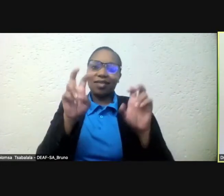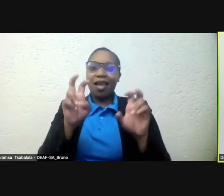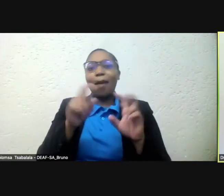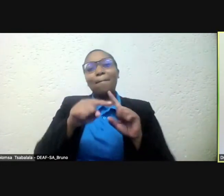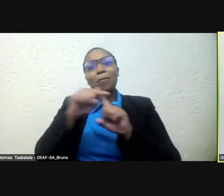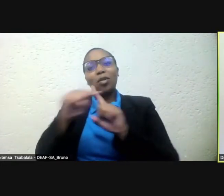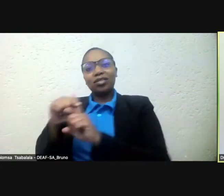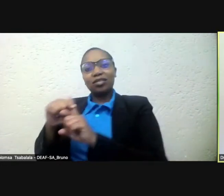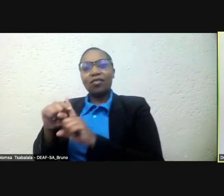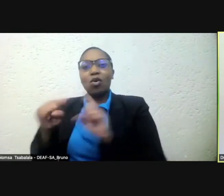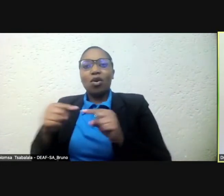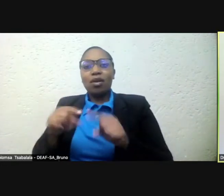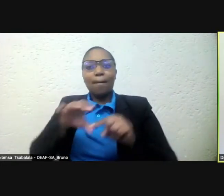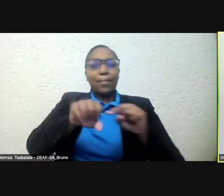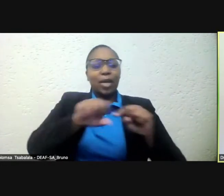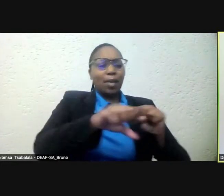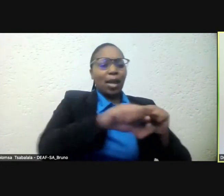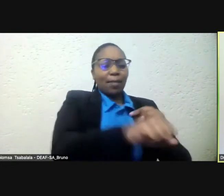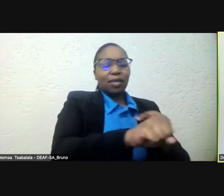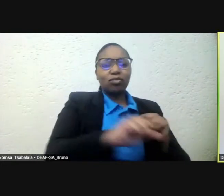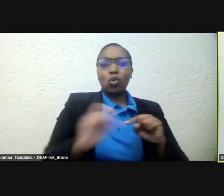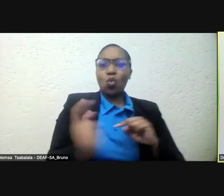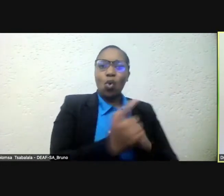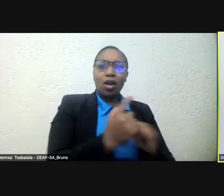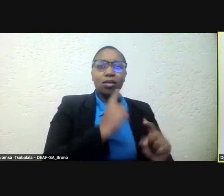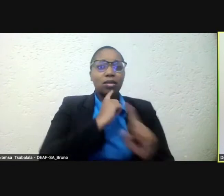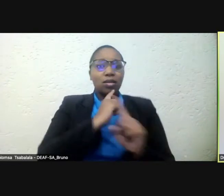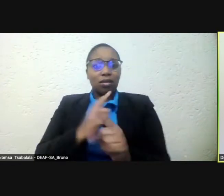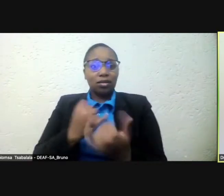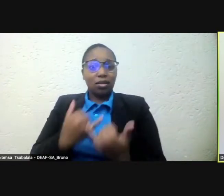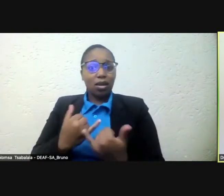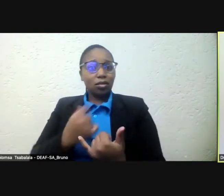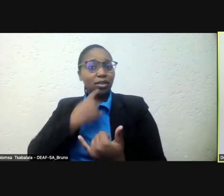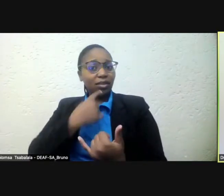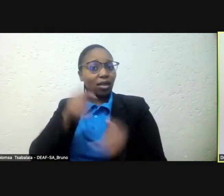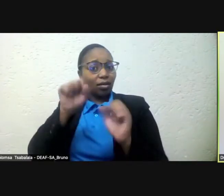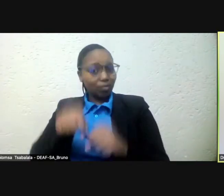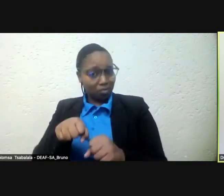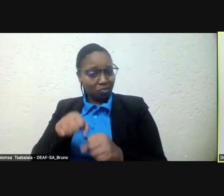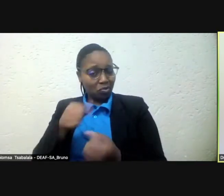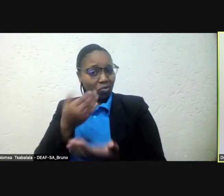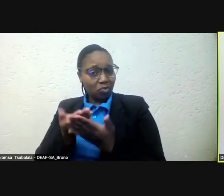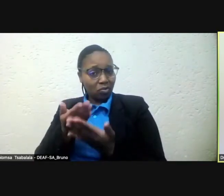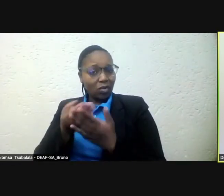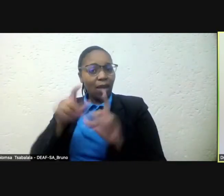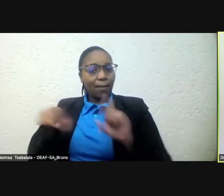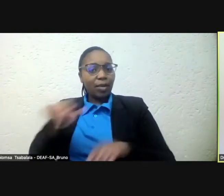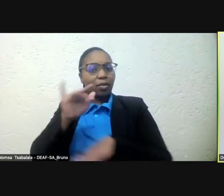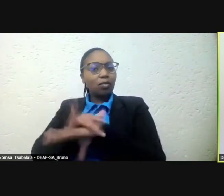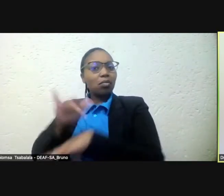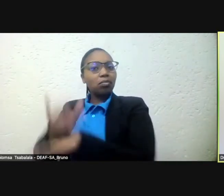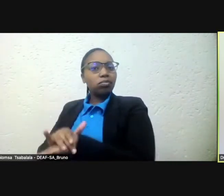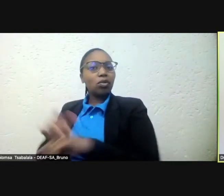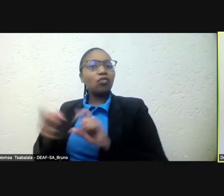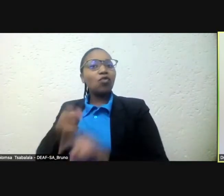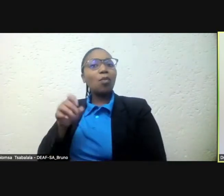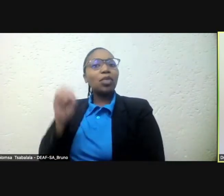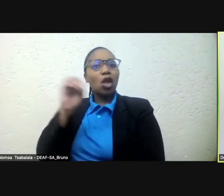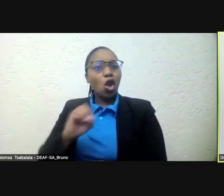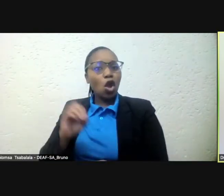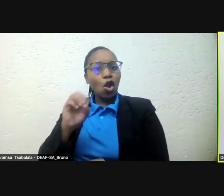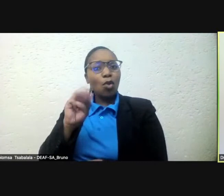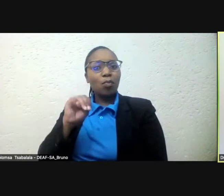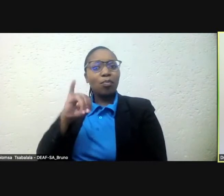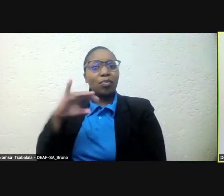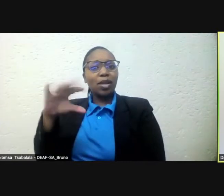is detected. And so we can't, it's impossible. Yeah. So from our sequencing, we can see that Omicron